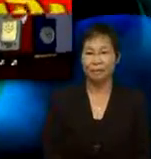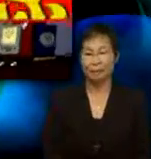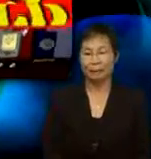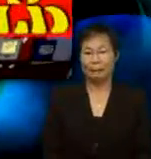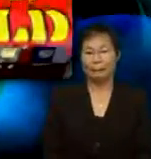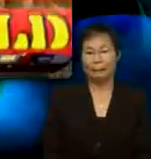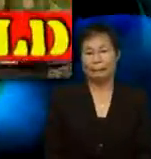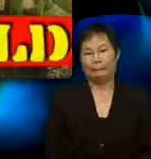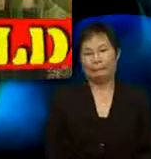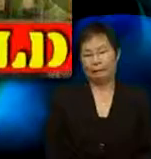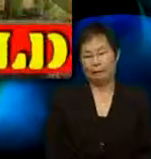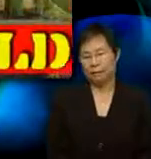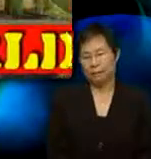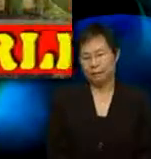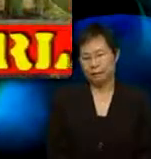ya!